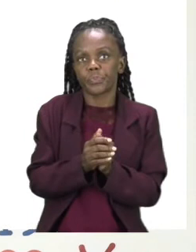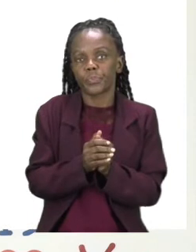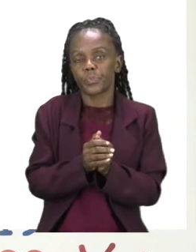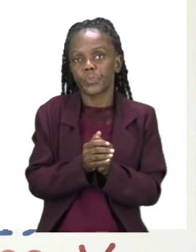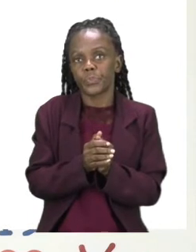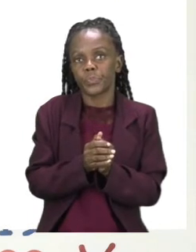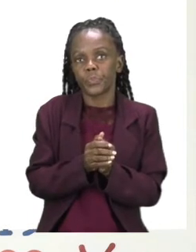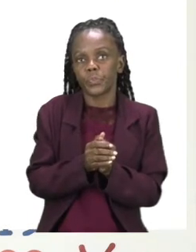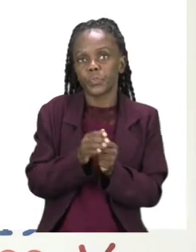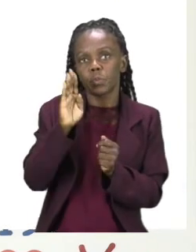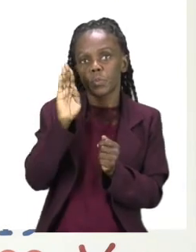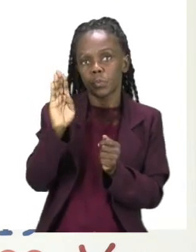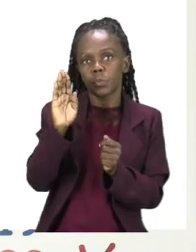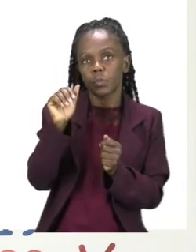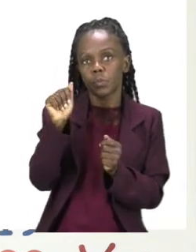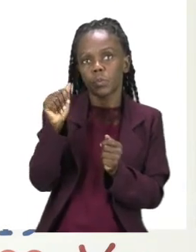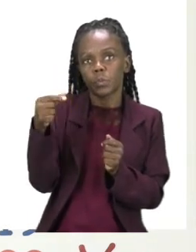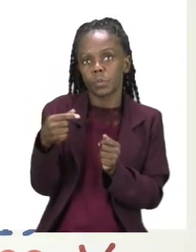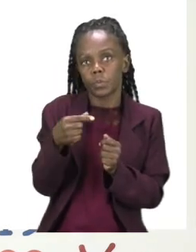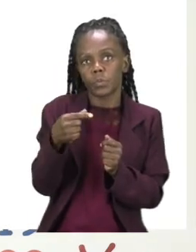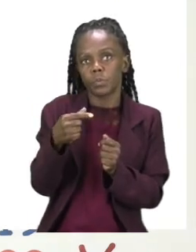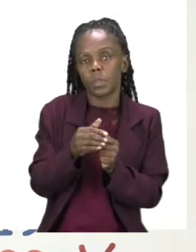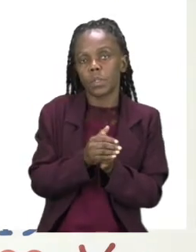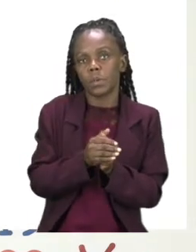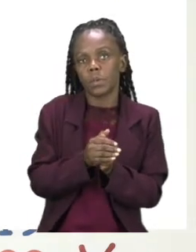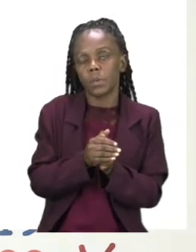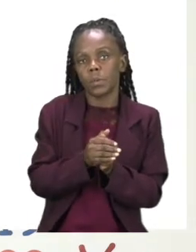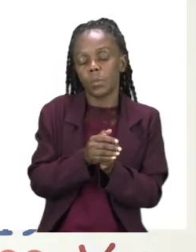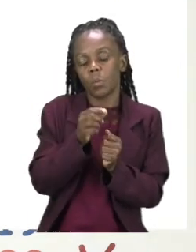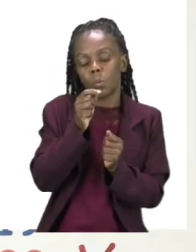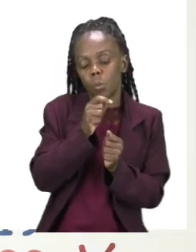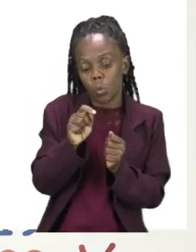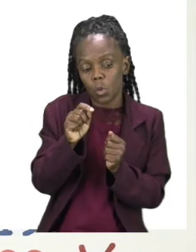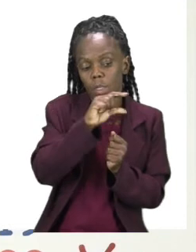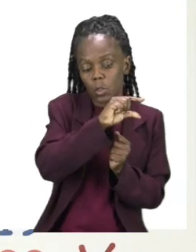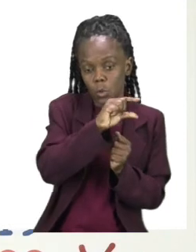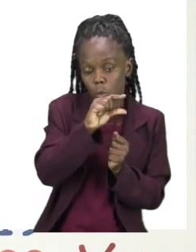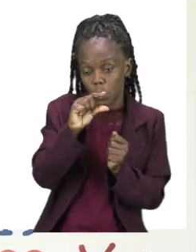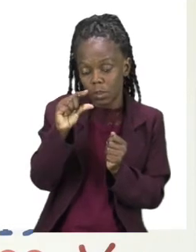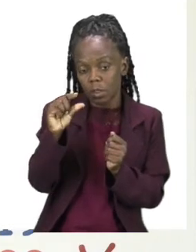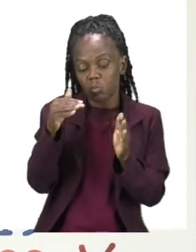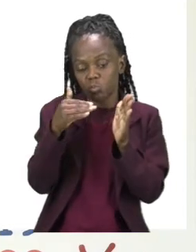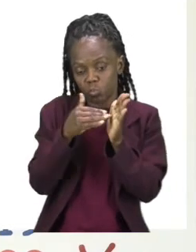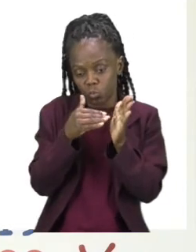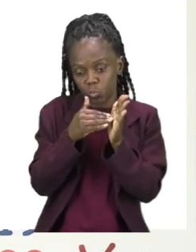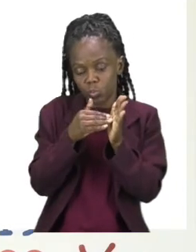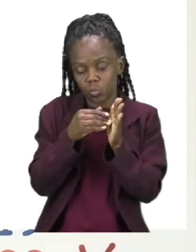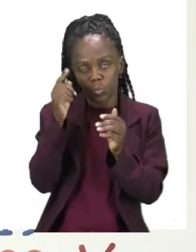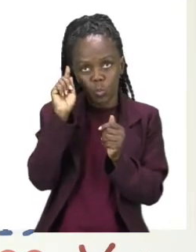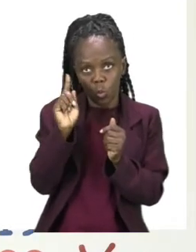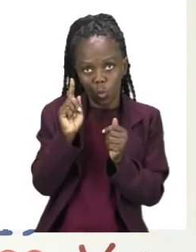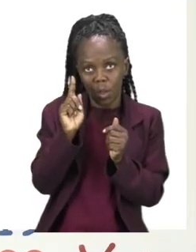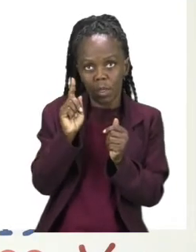writing your sentence, make sure that you end it with a full stop. So